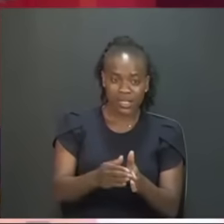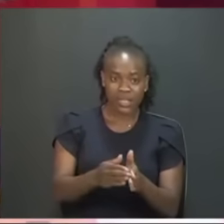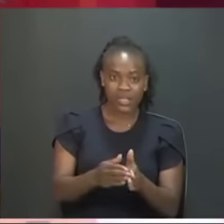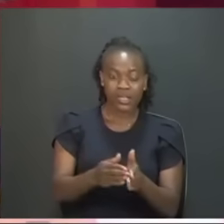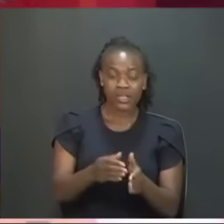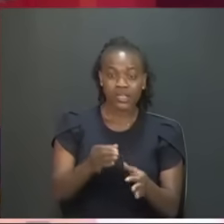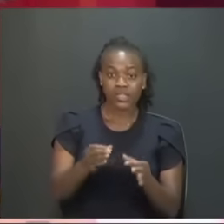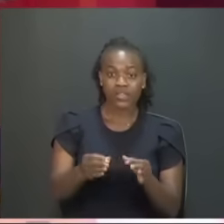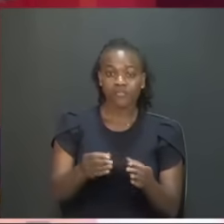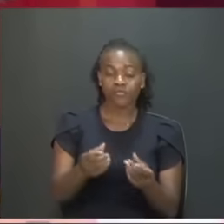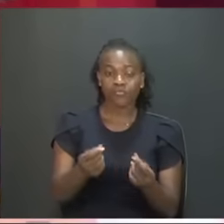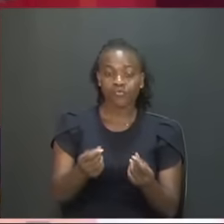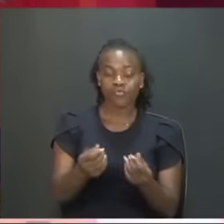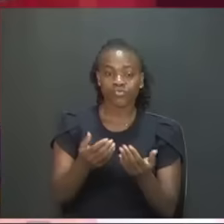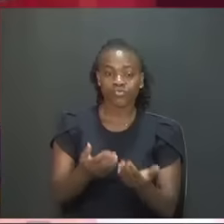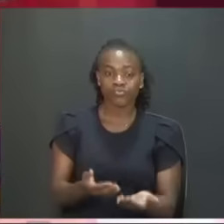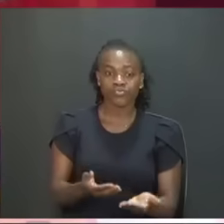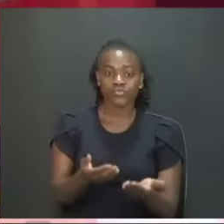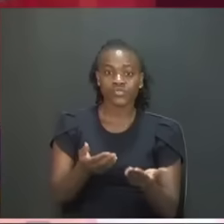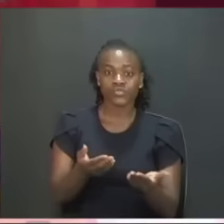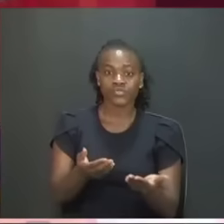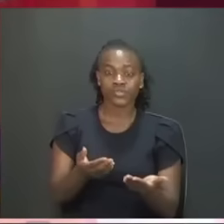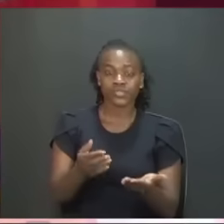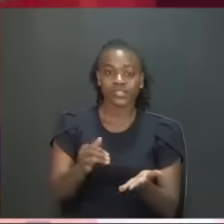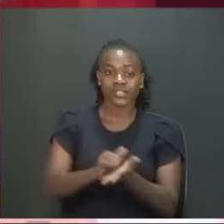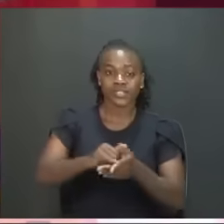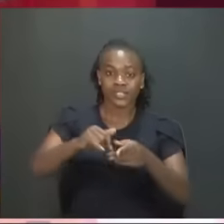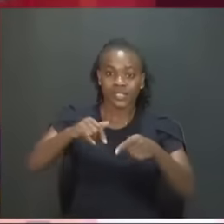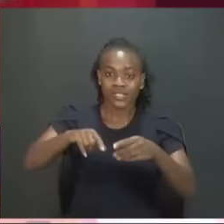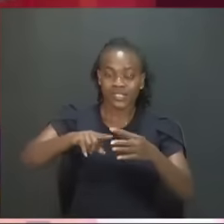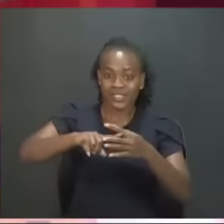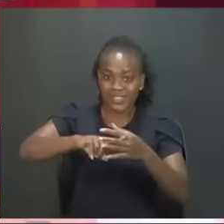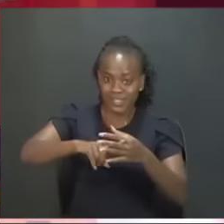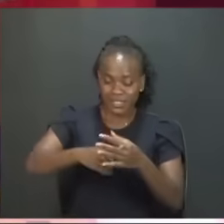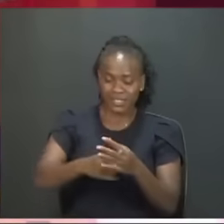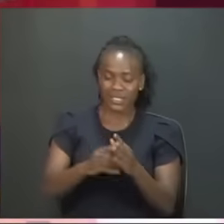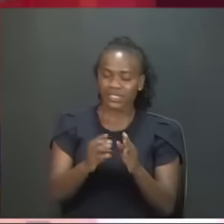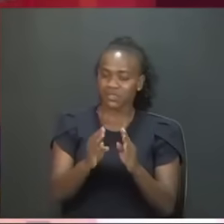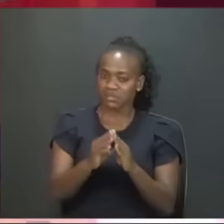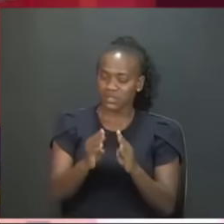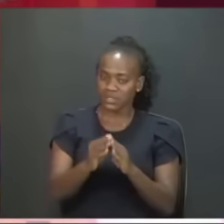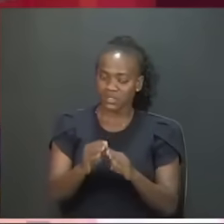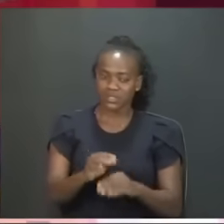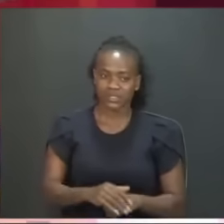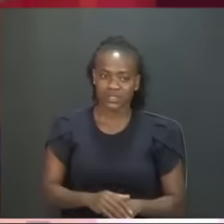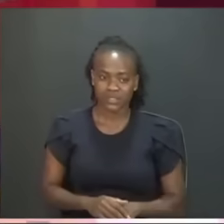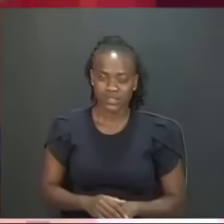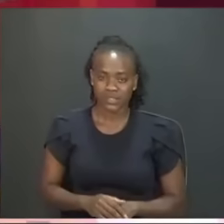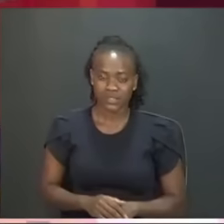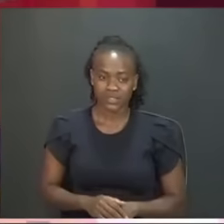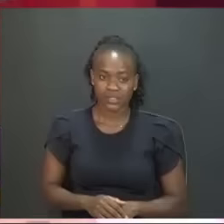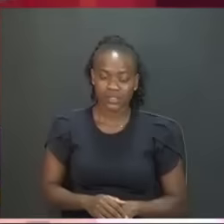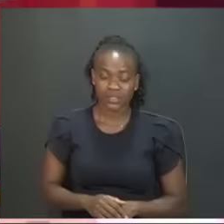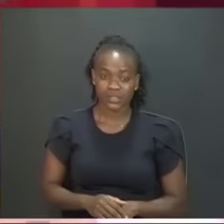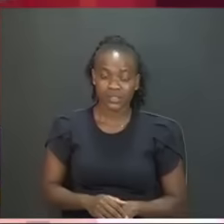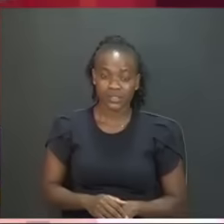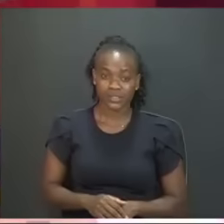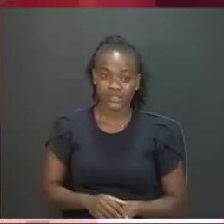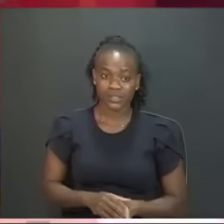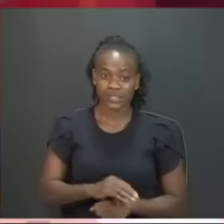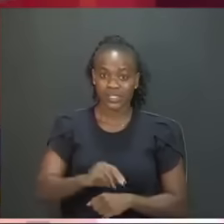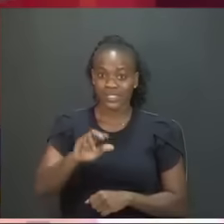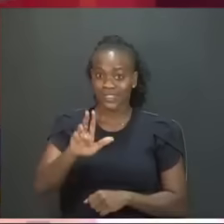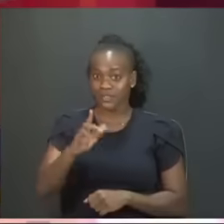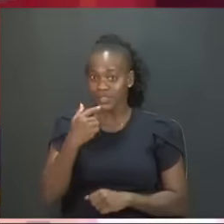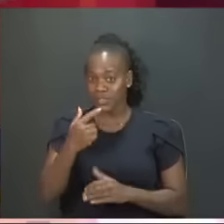possible, shall be presented on the day of the commencement of the meeting. And finally, 3